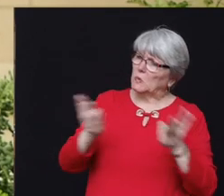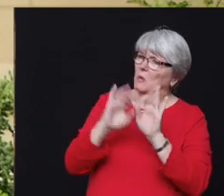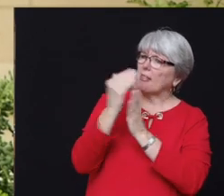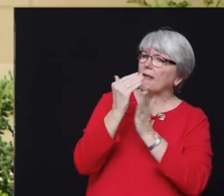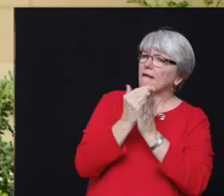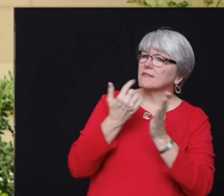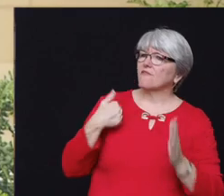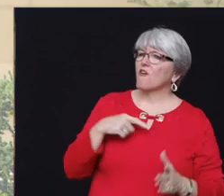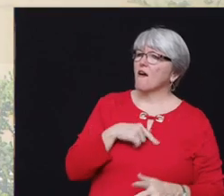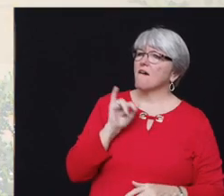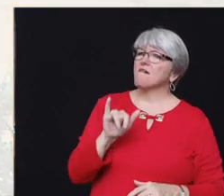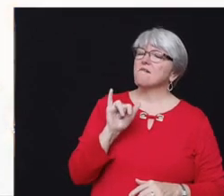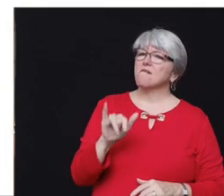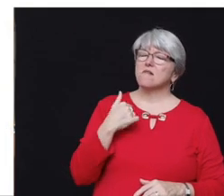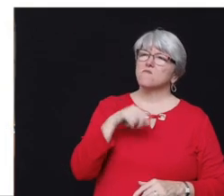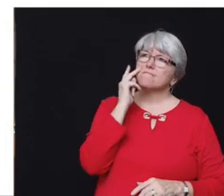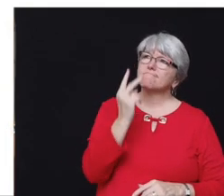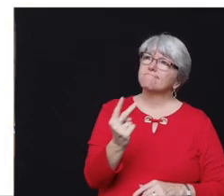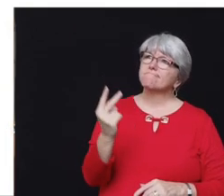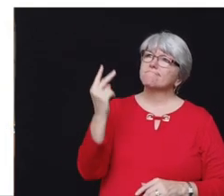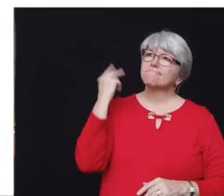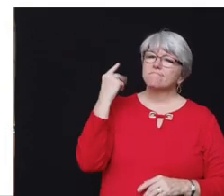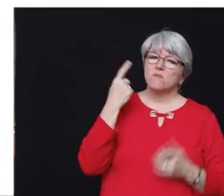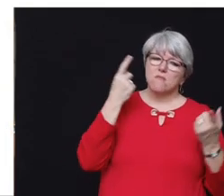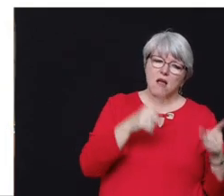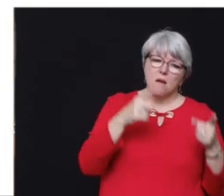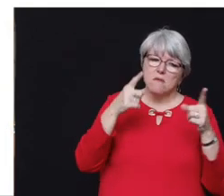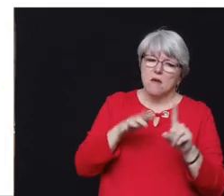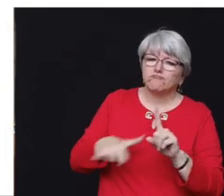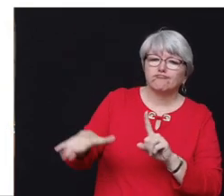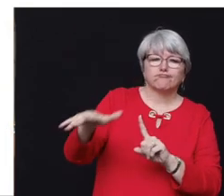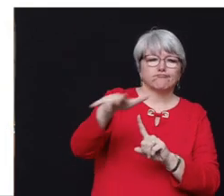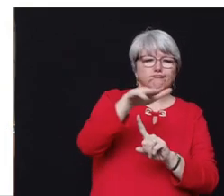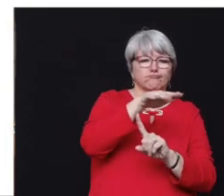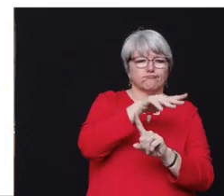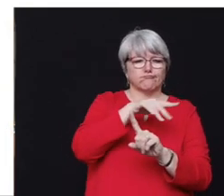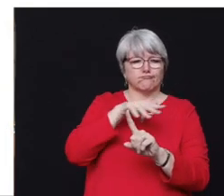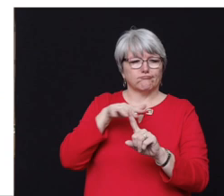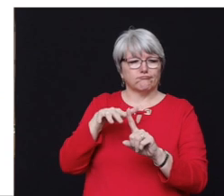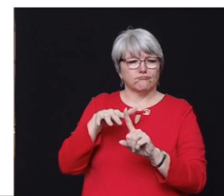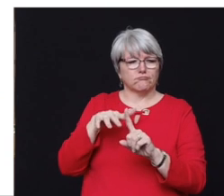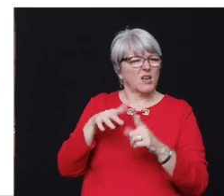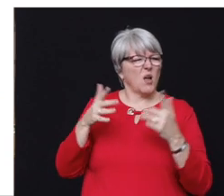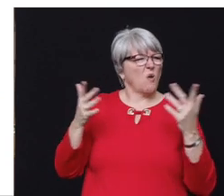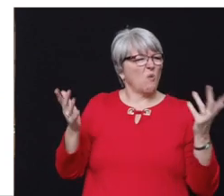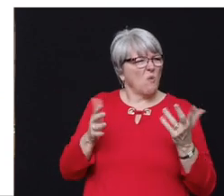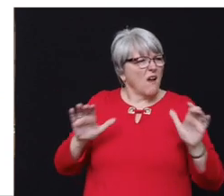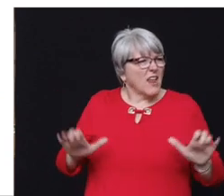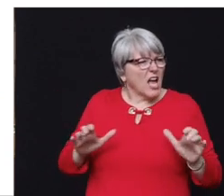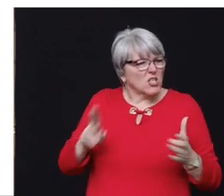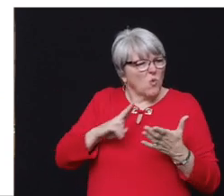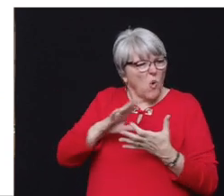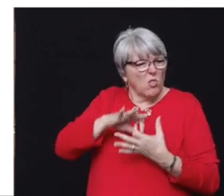here. As we reflect on what's going on around us, to what action is the